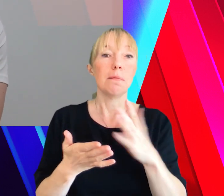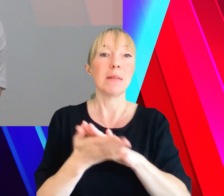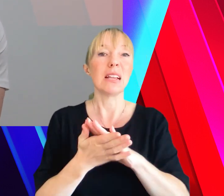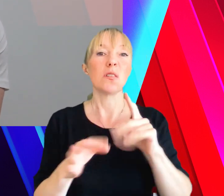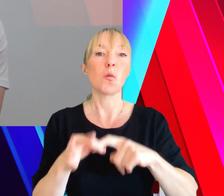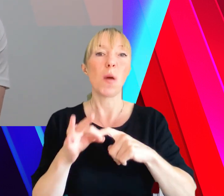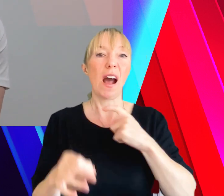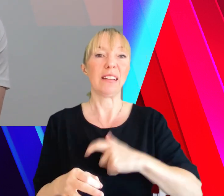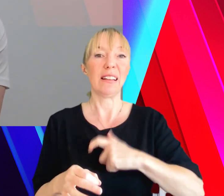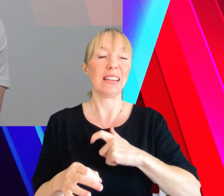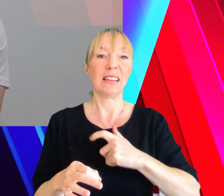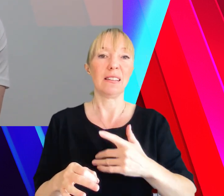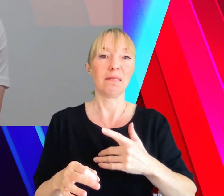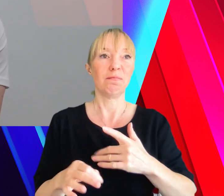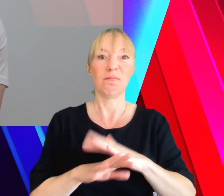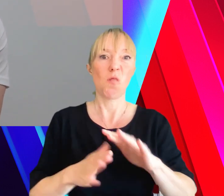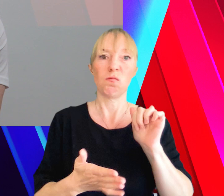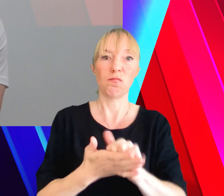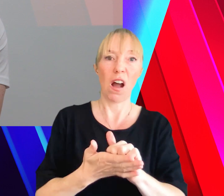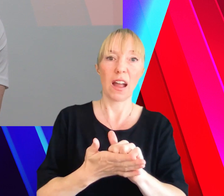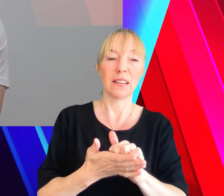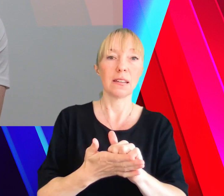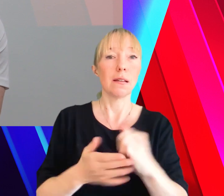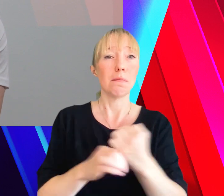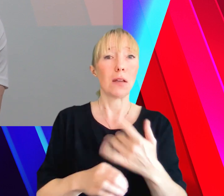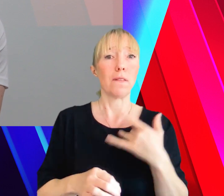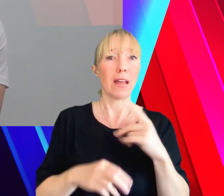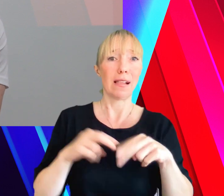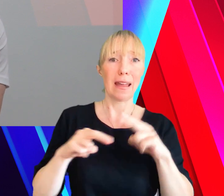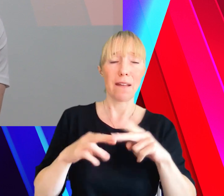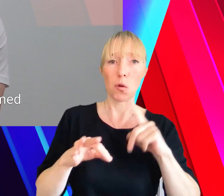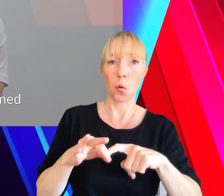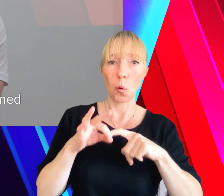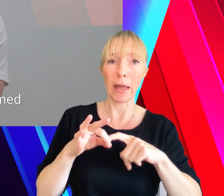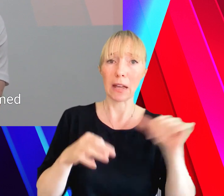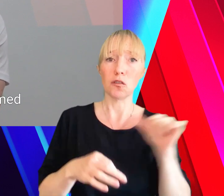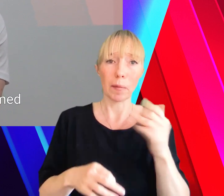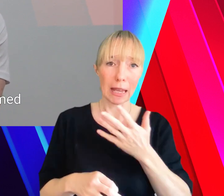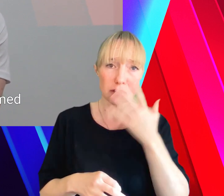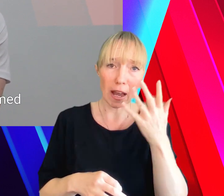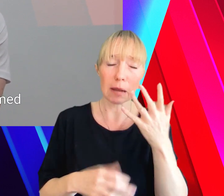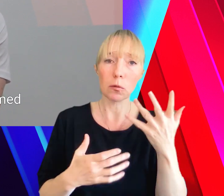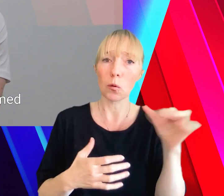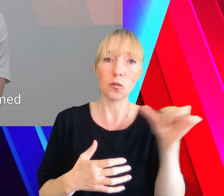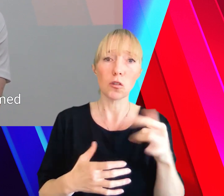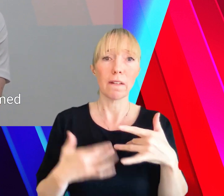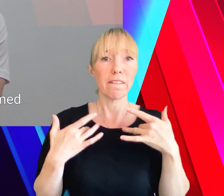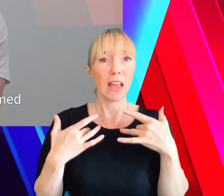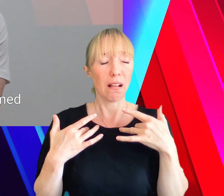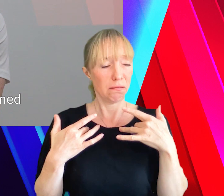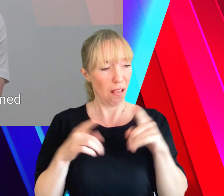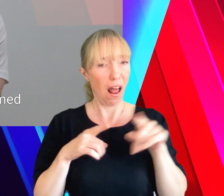queer identities, and it makes a viewer or a reader feel like that actually, if you're queer, that you should